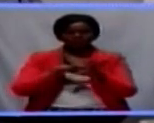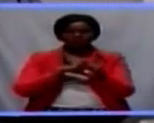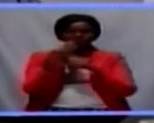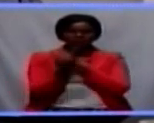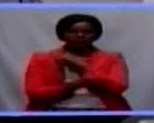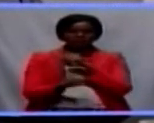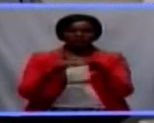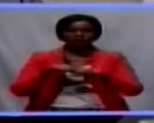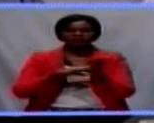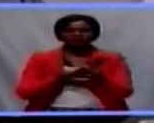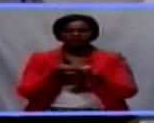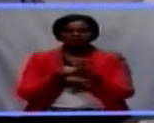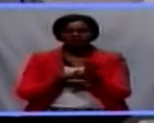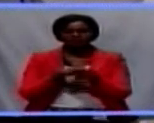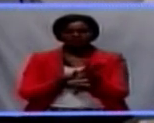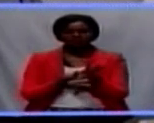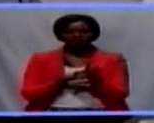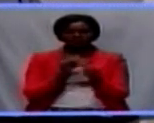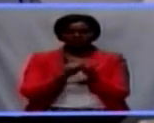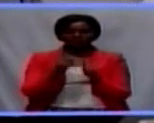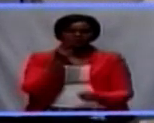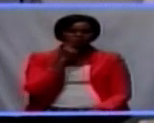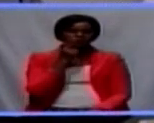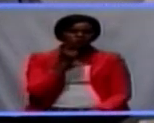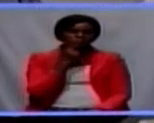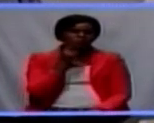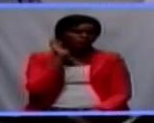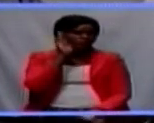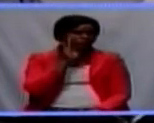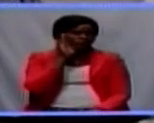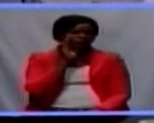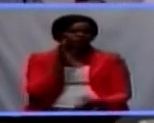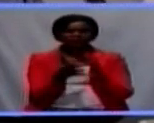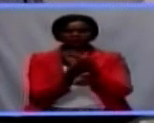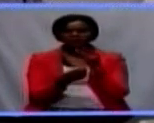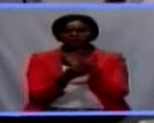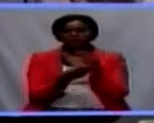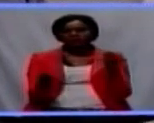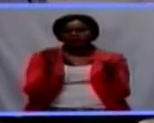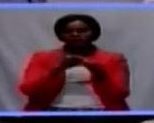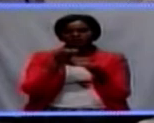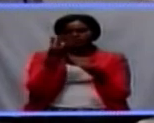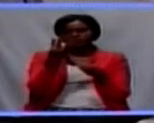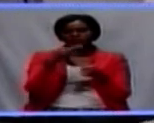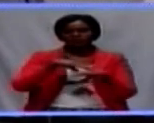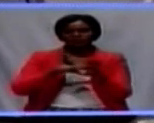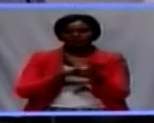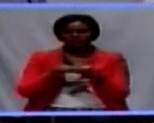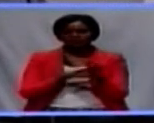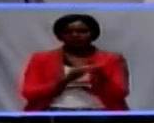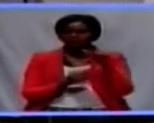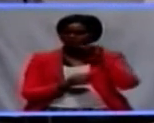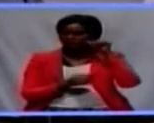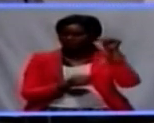trucks, that smuggled alcohol and cooking oil. And we had additional 4 trucks just